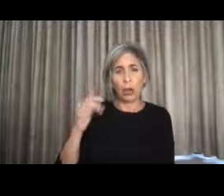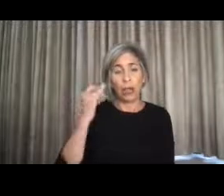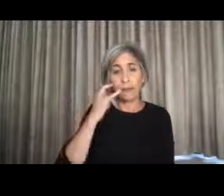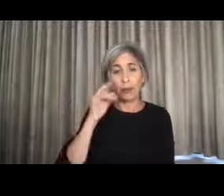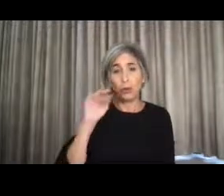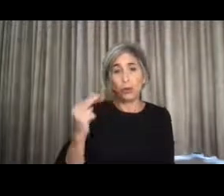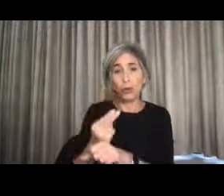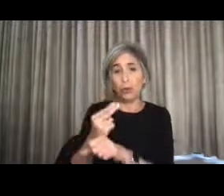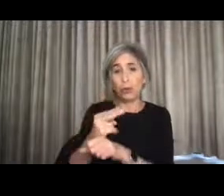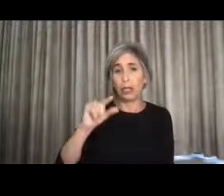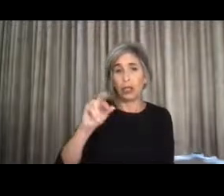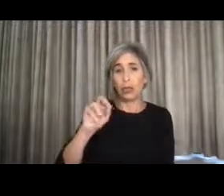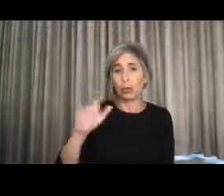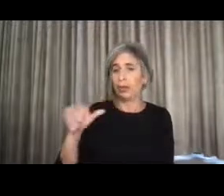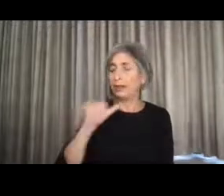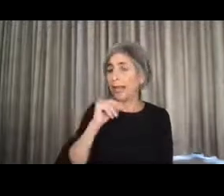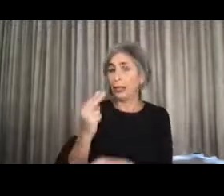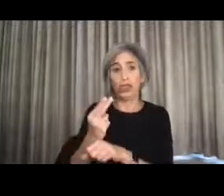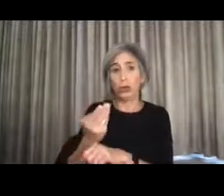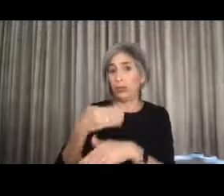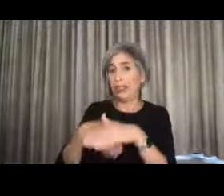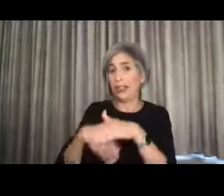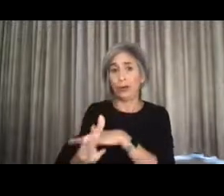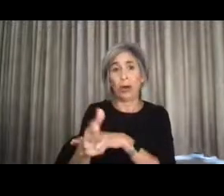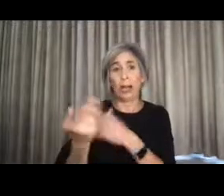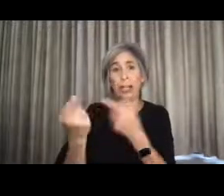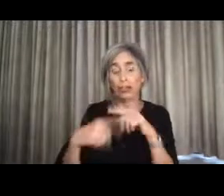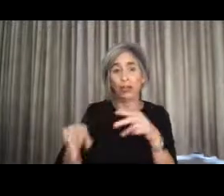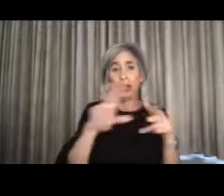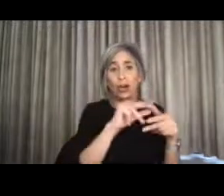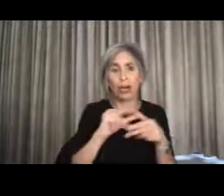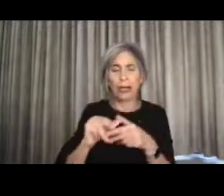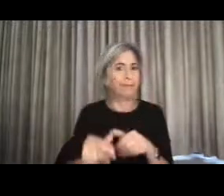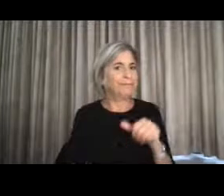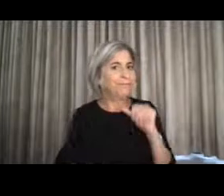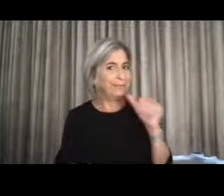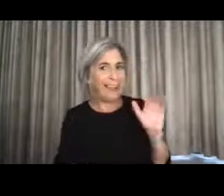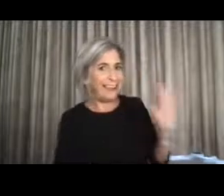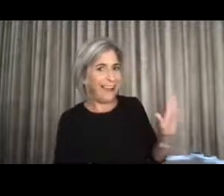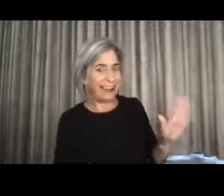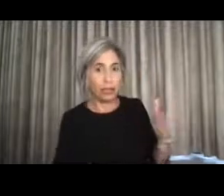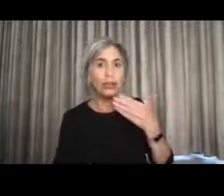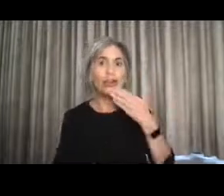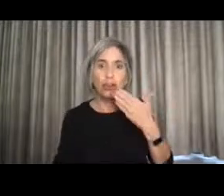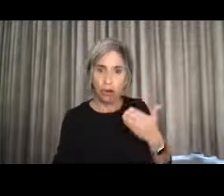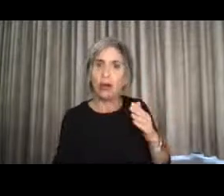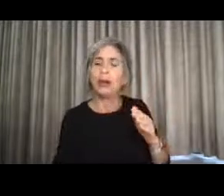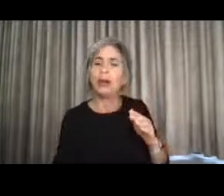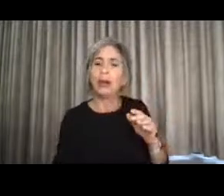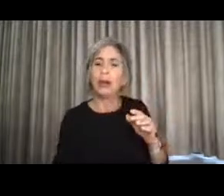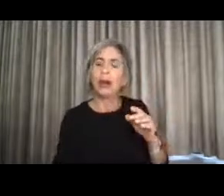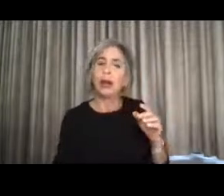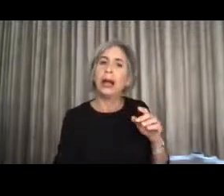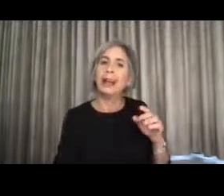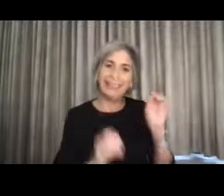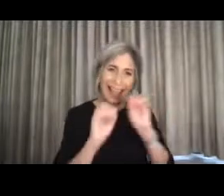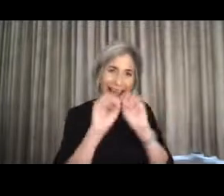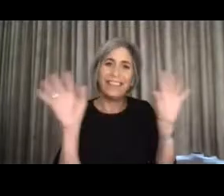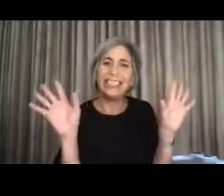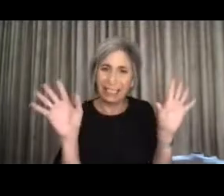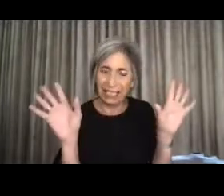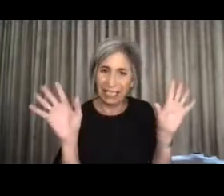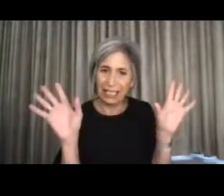in your garage during a hurricane? Oh, no, I did not, but another great question. So obviously